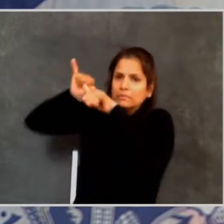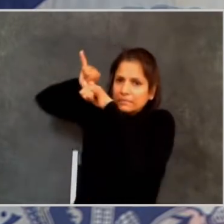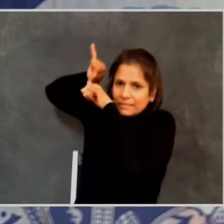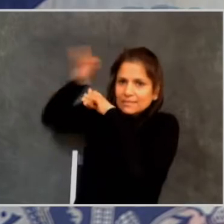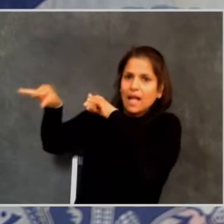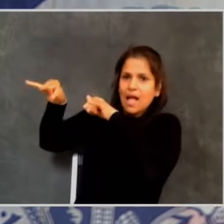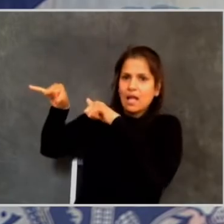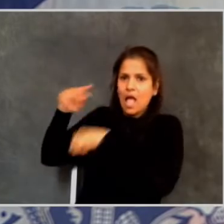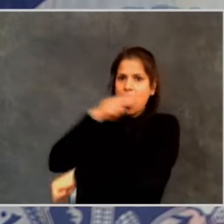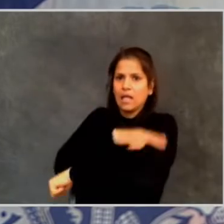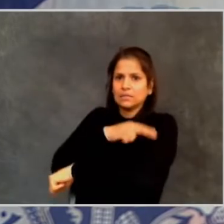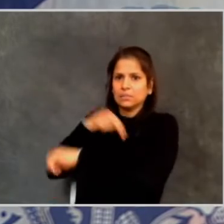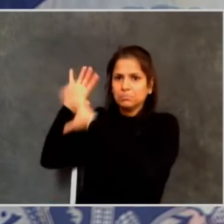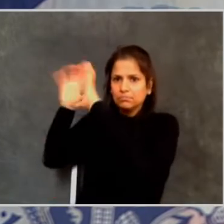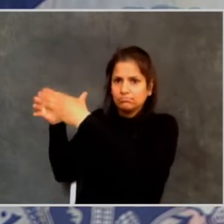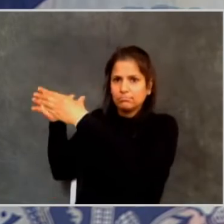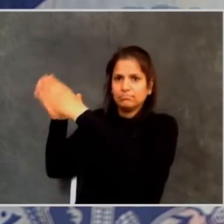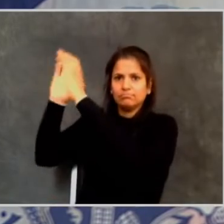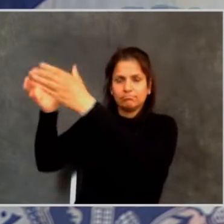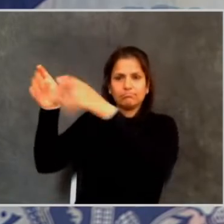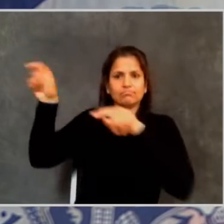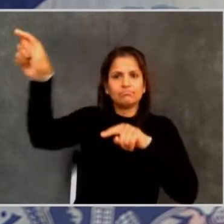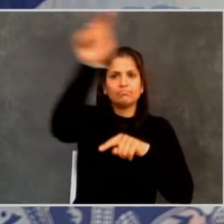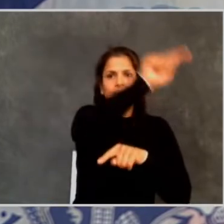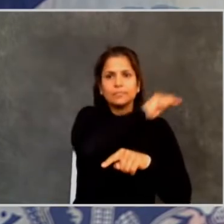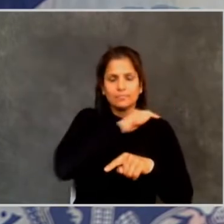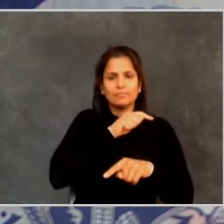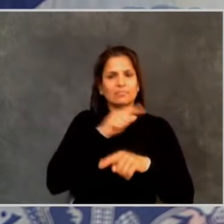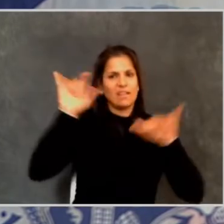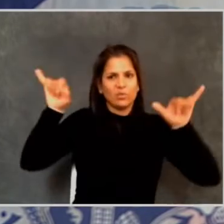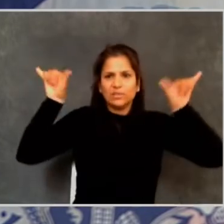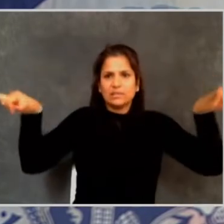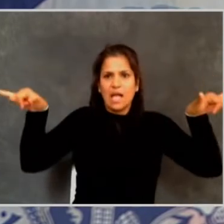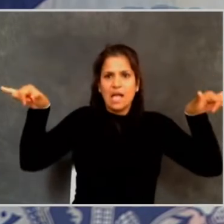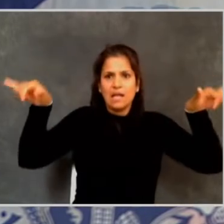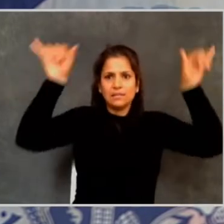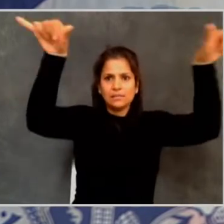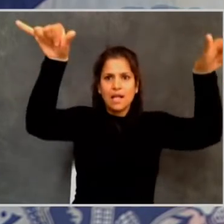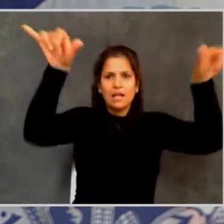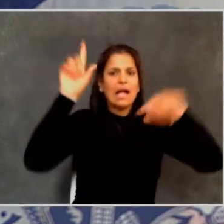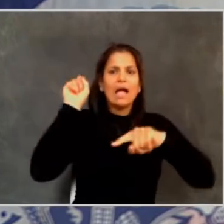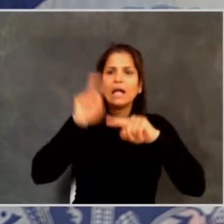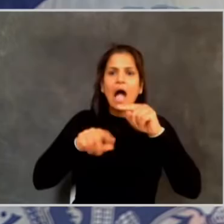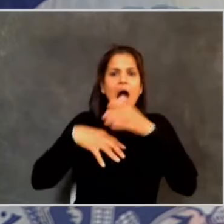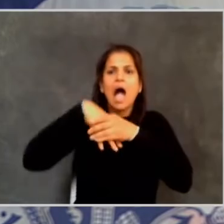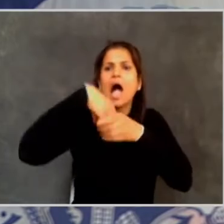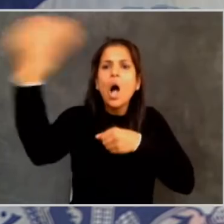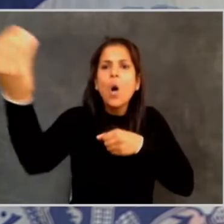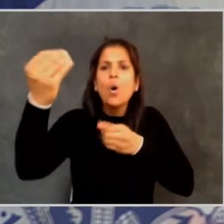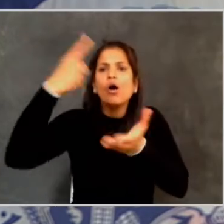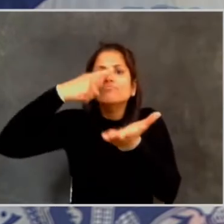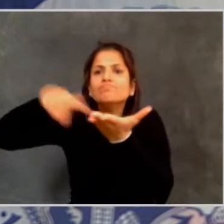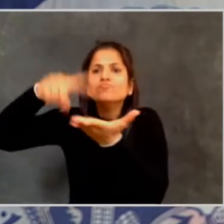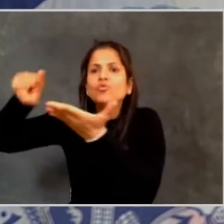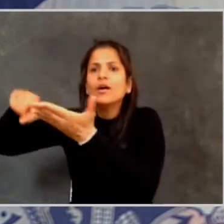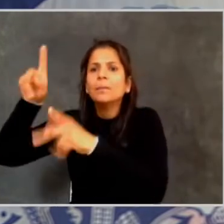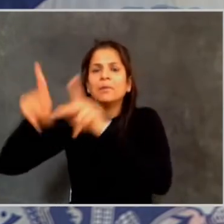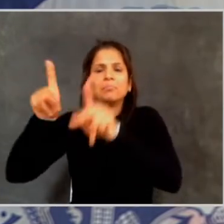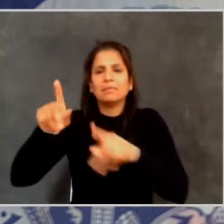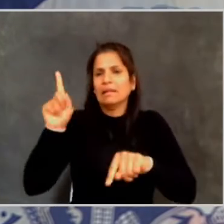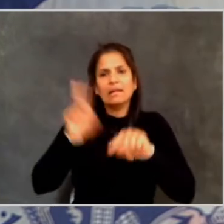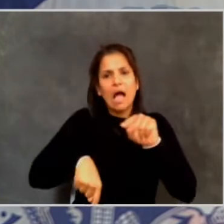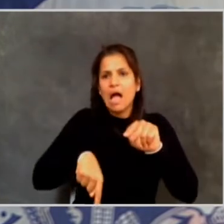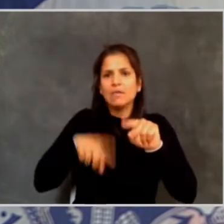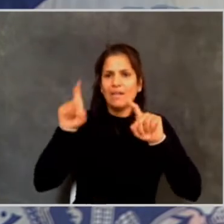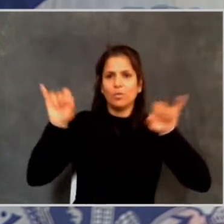professionals come in. The notion that we actually could get people out into the communities that the need is greatest is not impossible now,